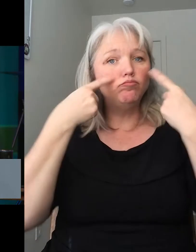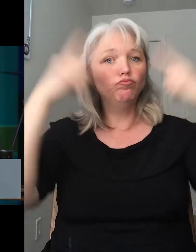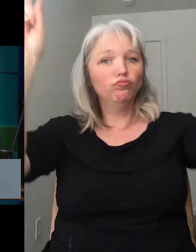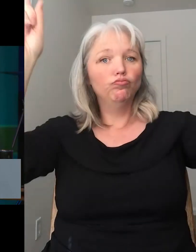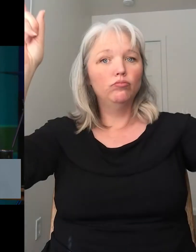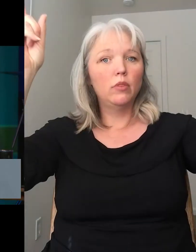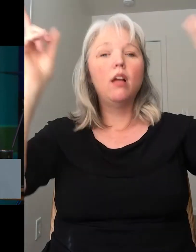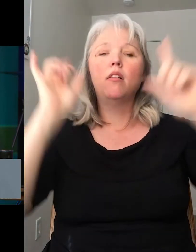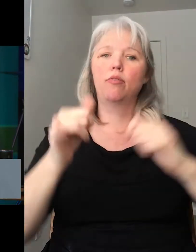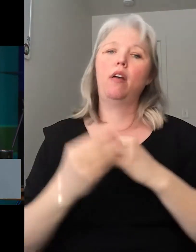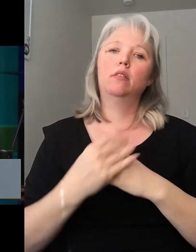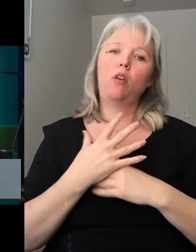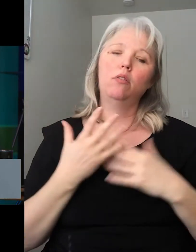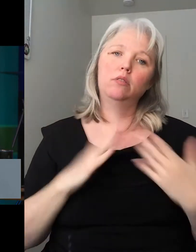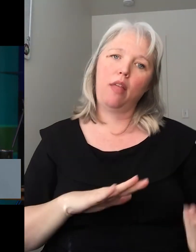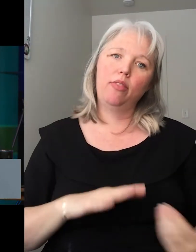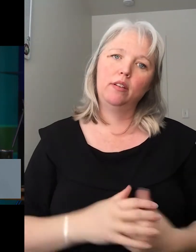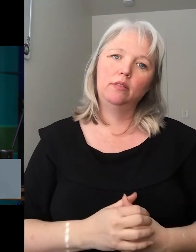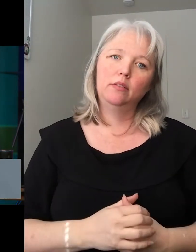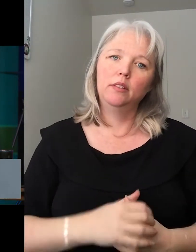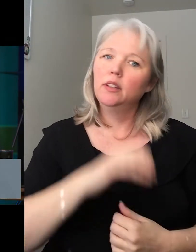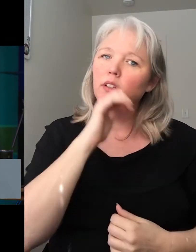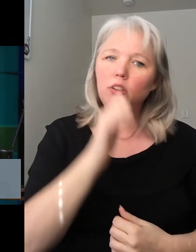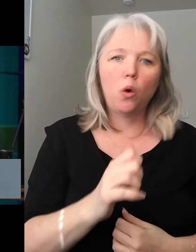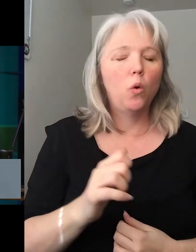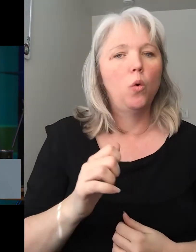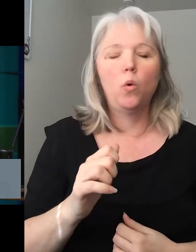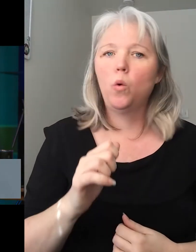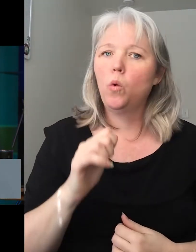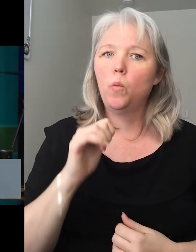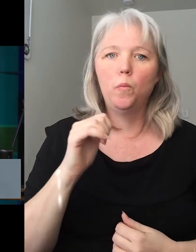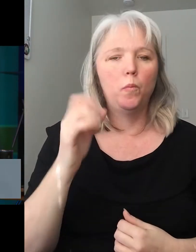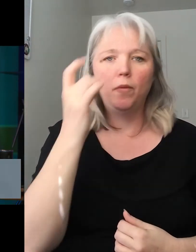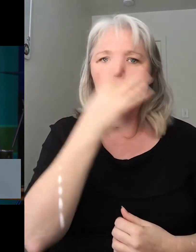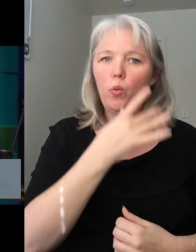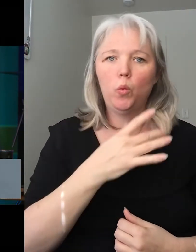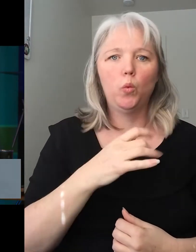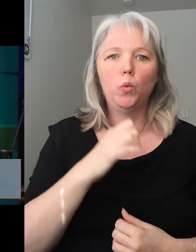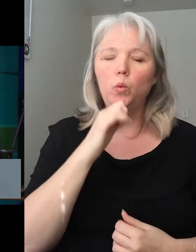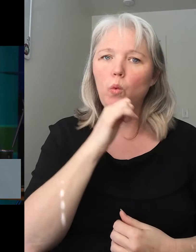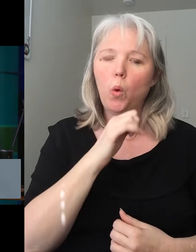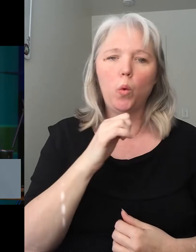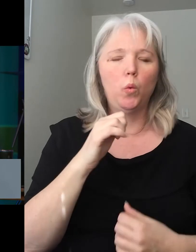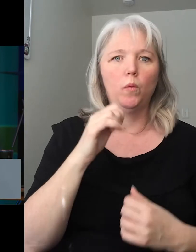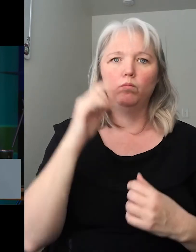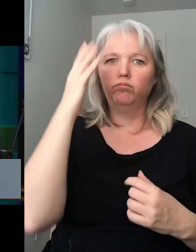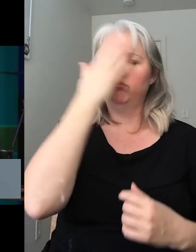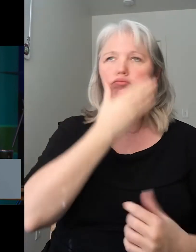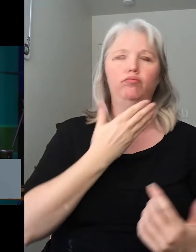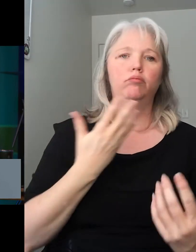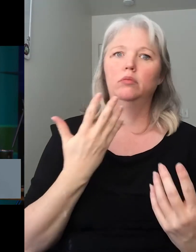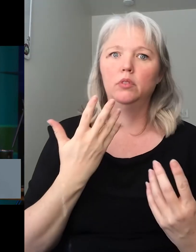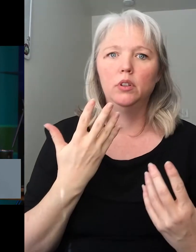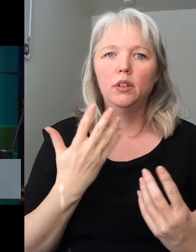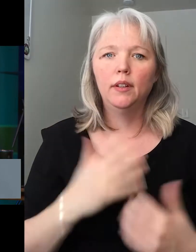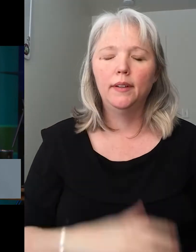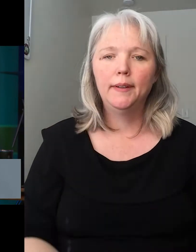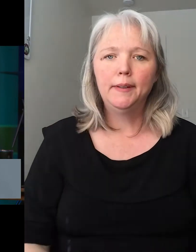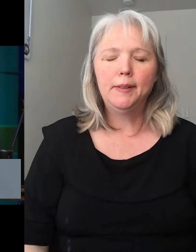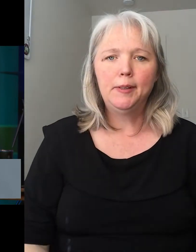it brings forth death. Do not be deceived, my brethren.